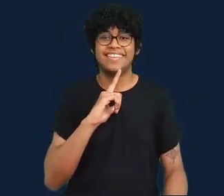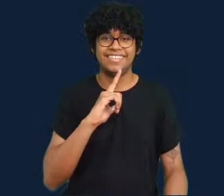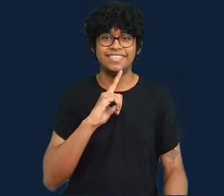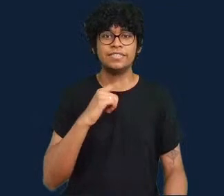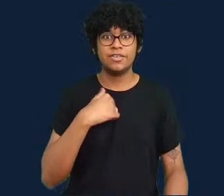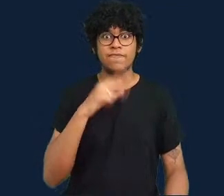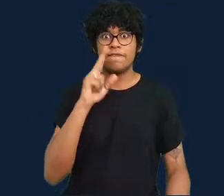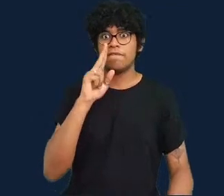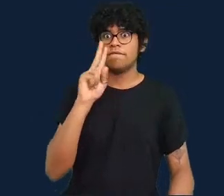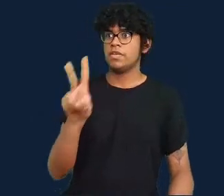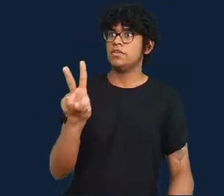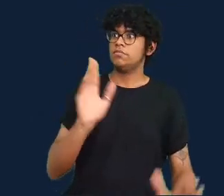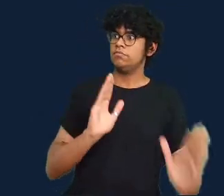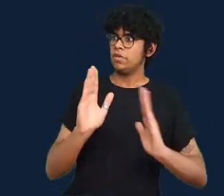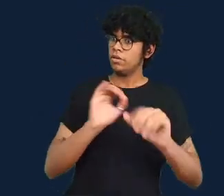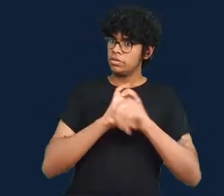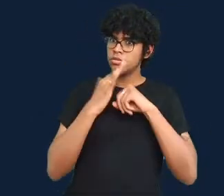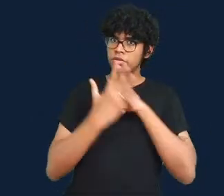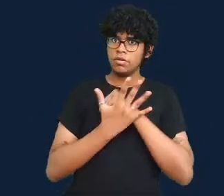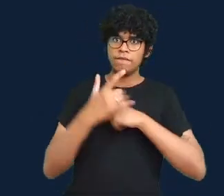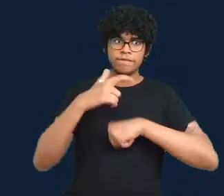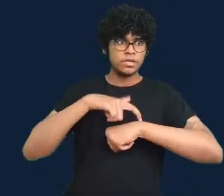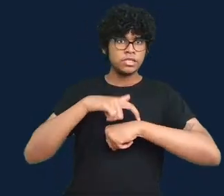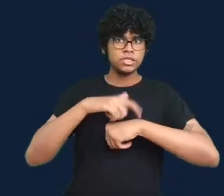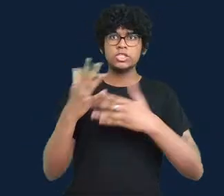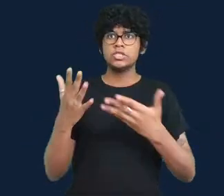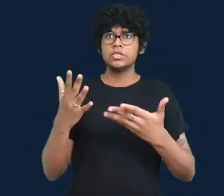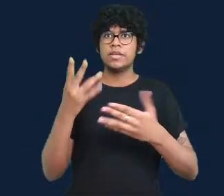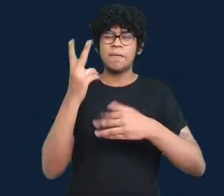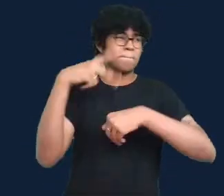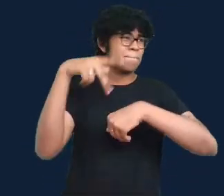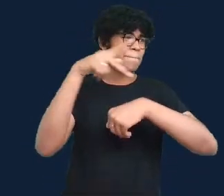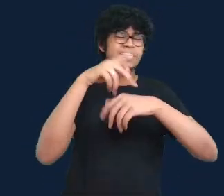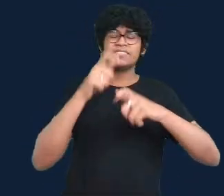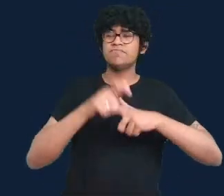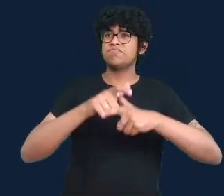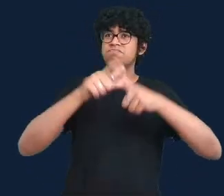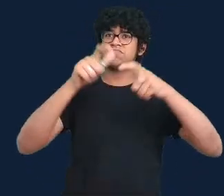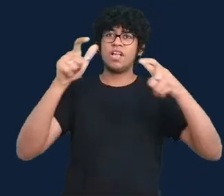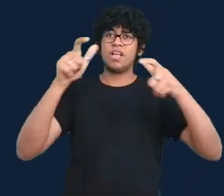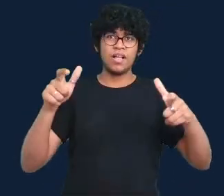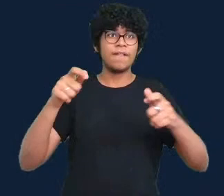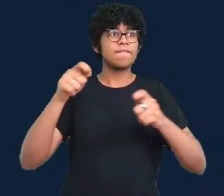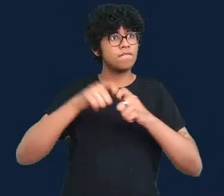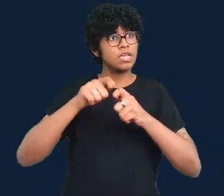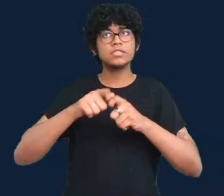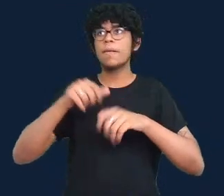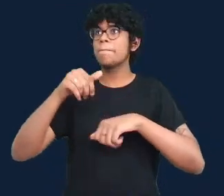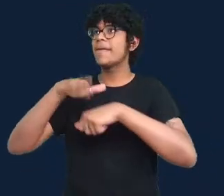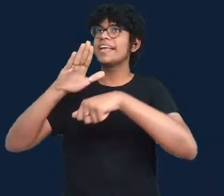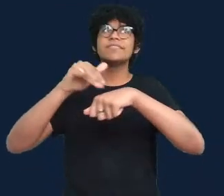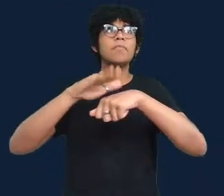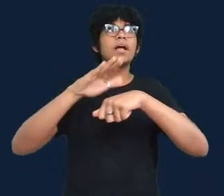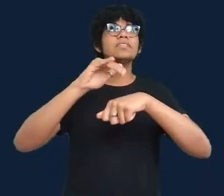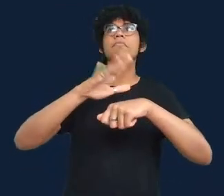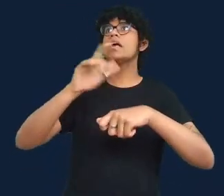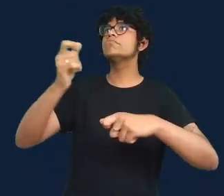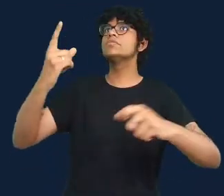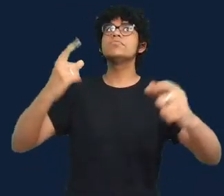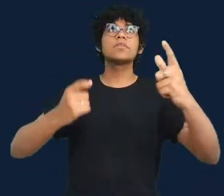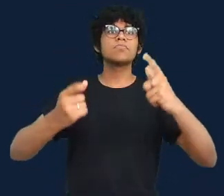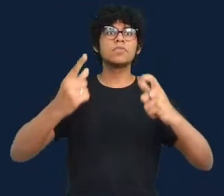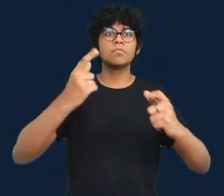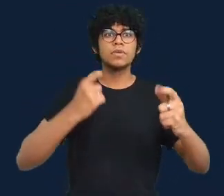and more countries started doing this, other countries that may have not had the resources otherwise felt the need to do